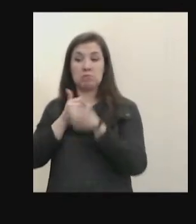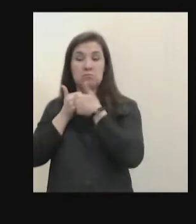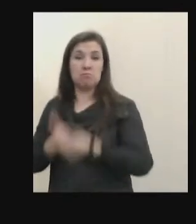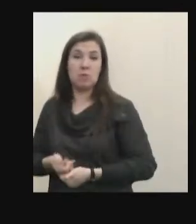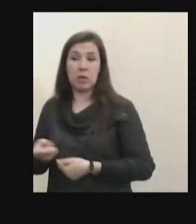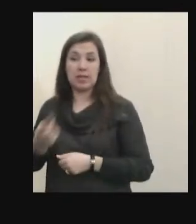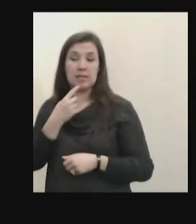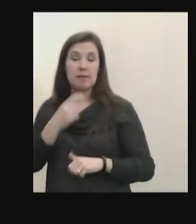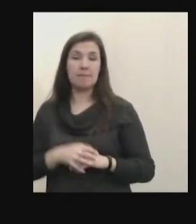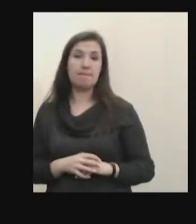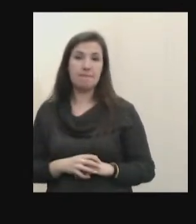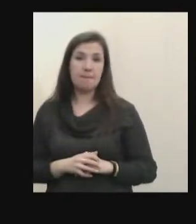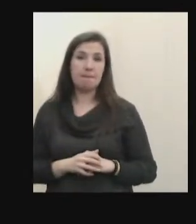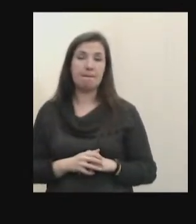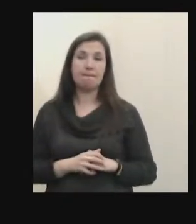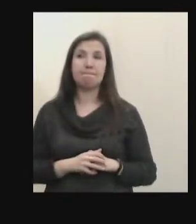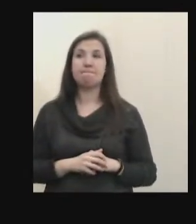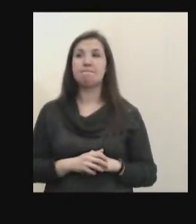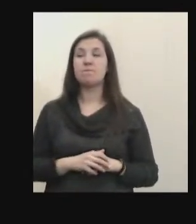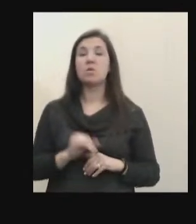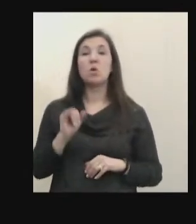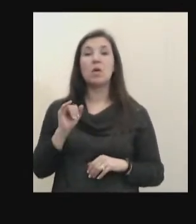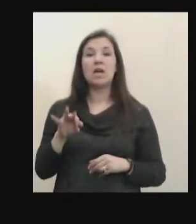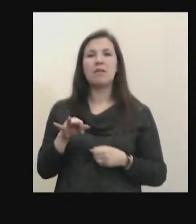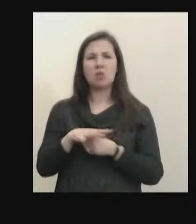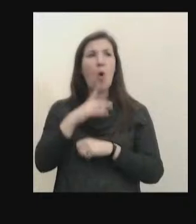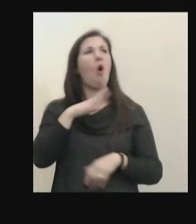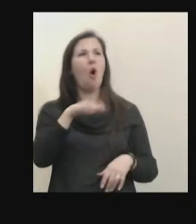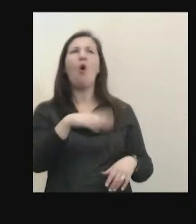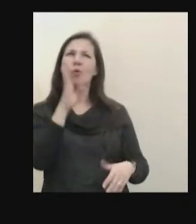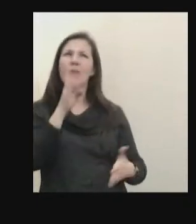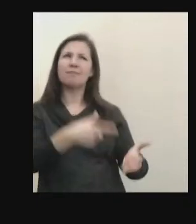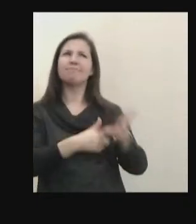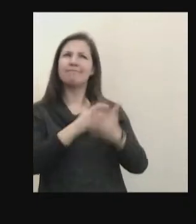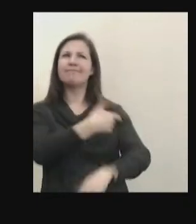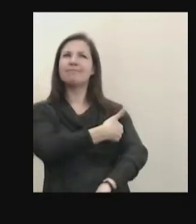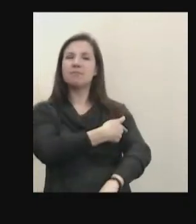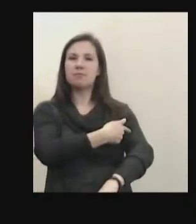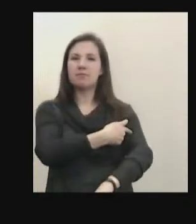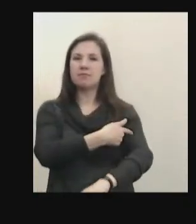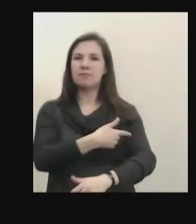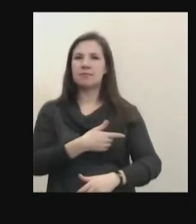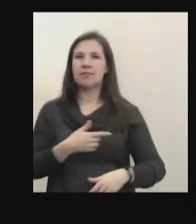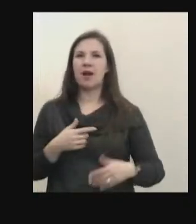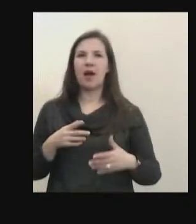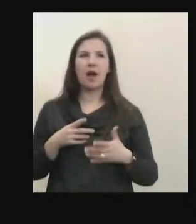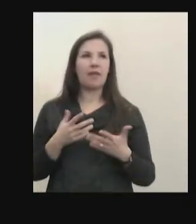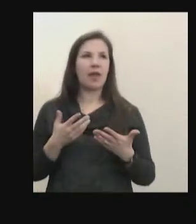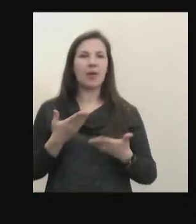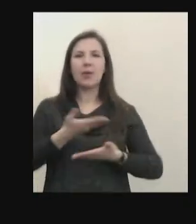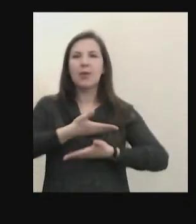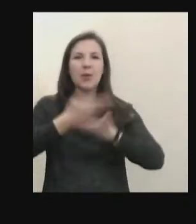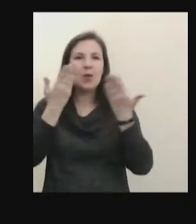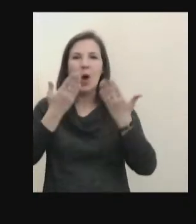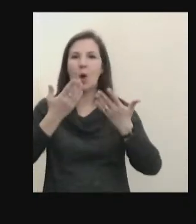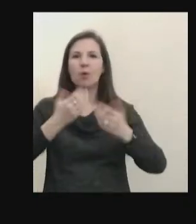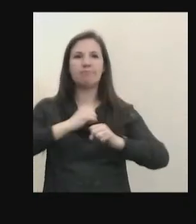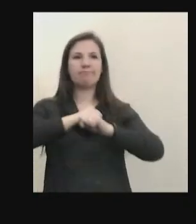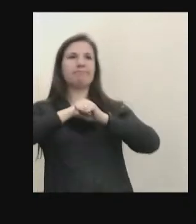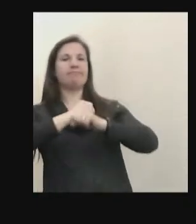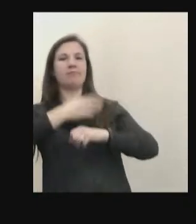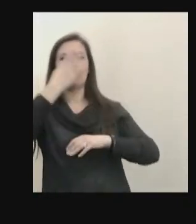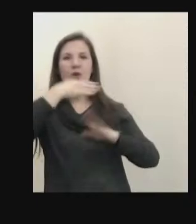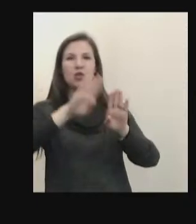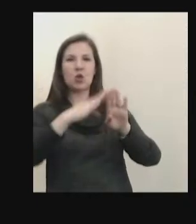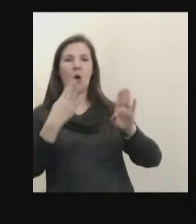do. So if a location says they're gonna have a vaccine mandate, but then they have nobody at the door checking vaccine